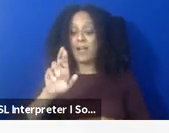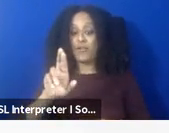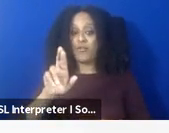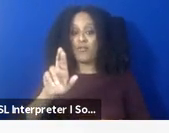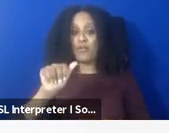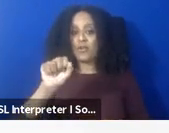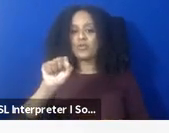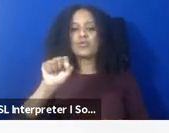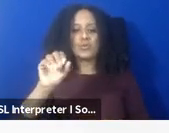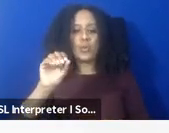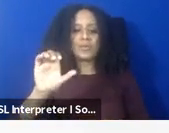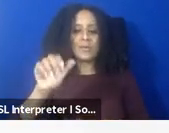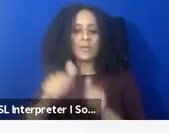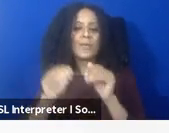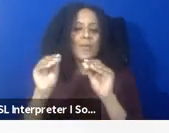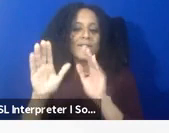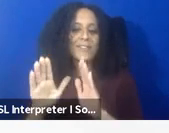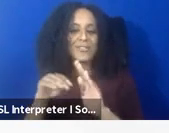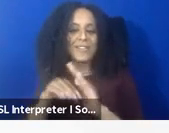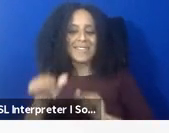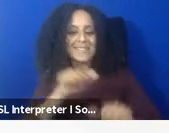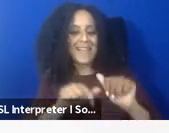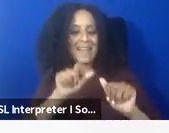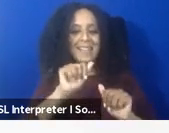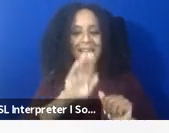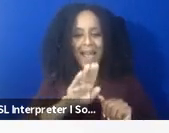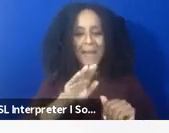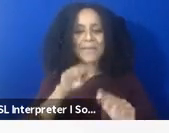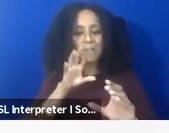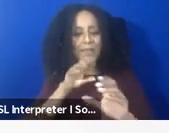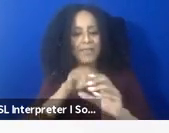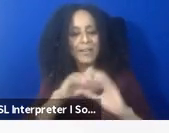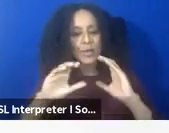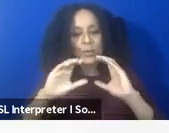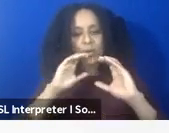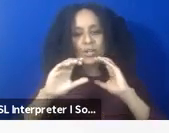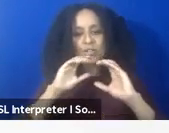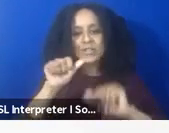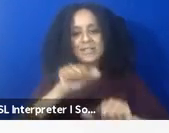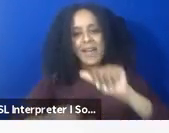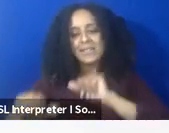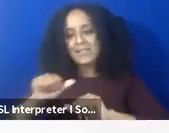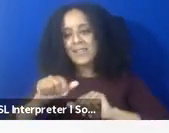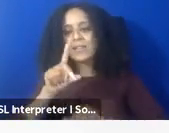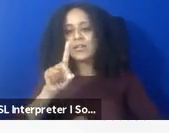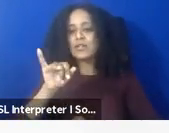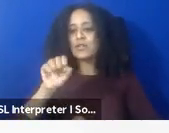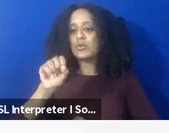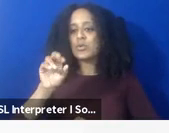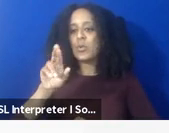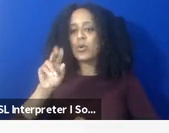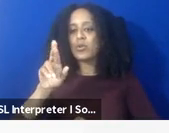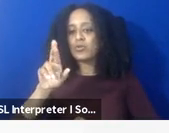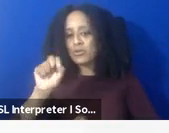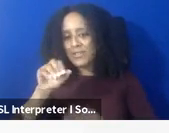professor and director of the Vestibular Sciences Lab in the Department of Communication Sciences and Disorders at James